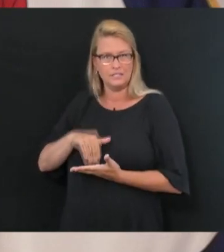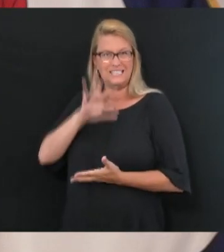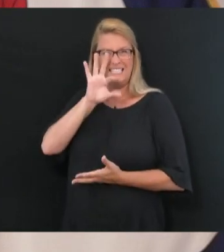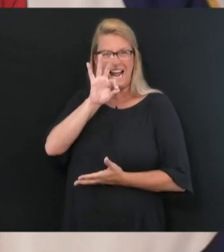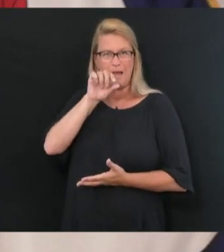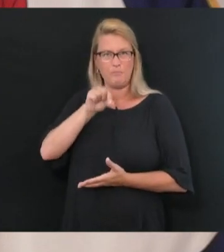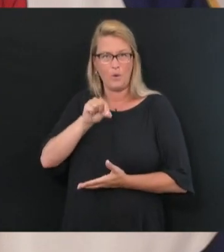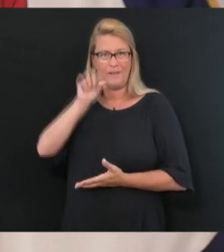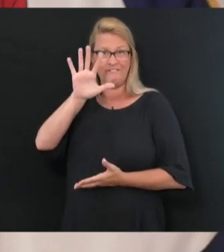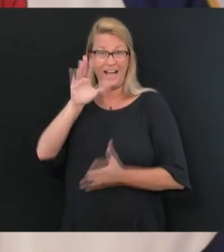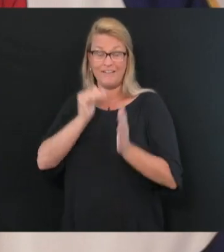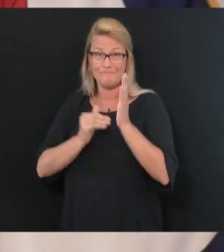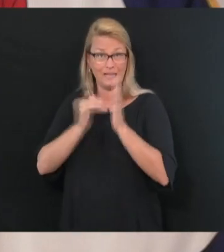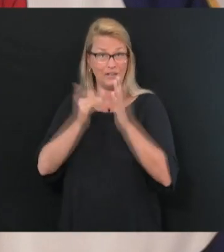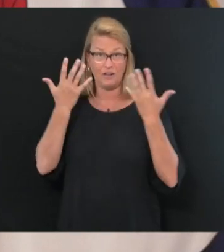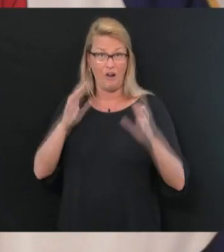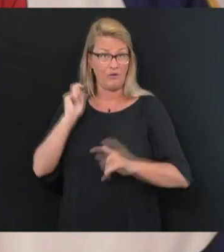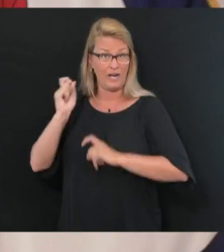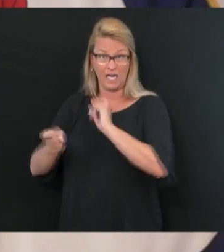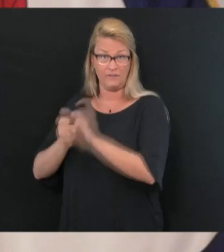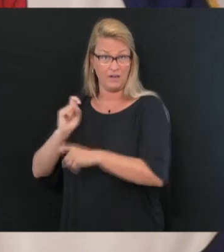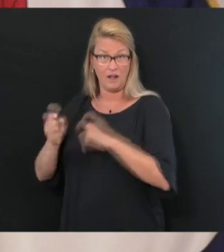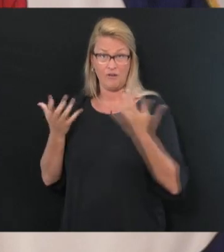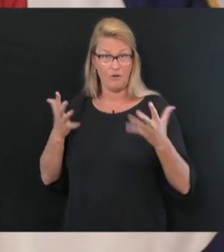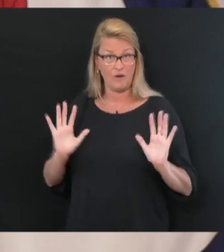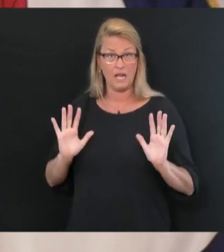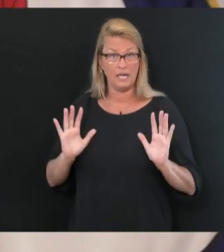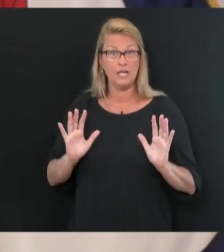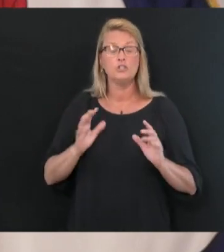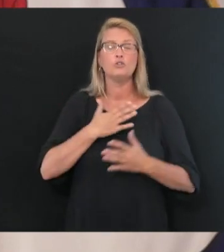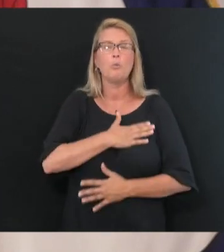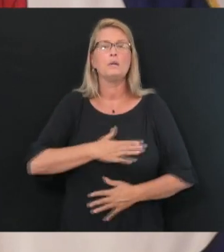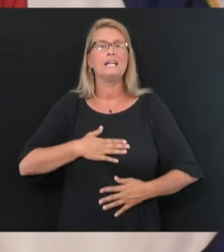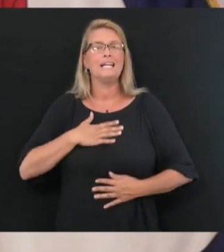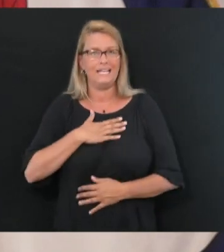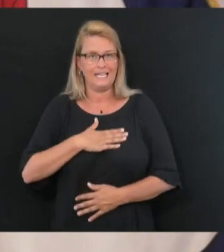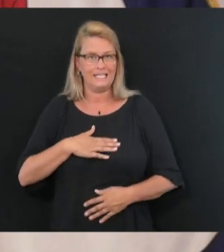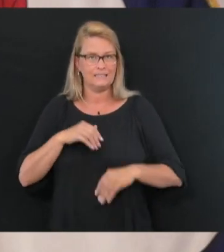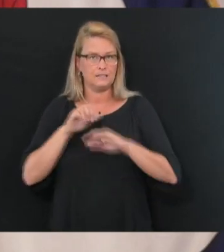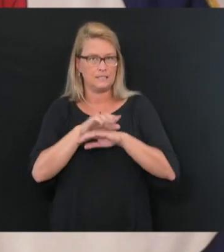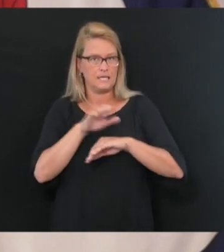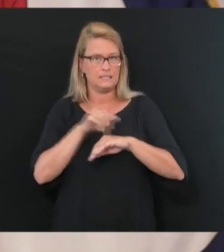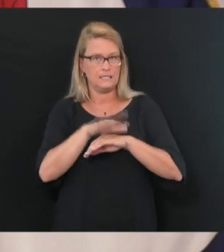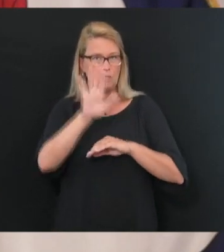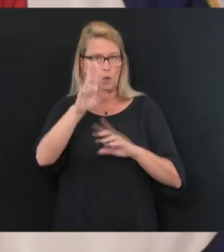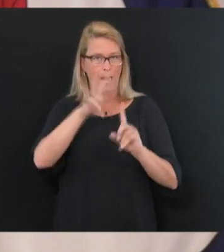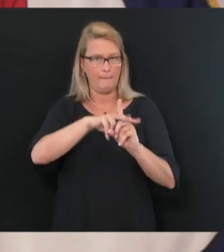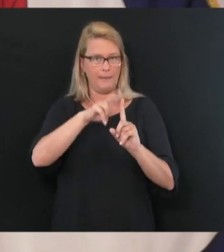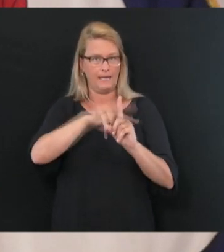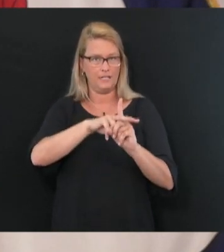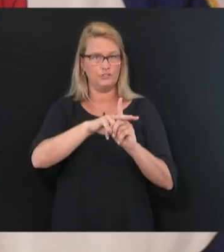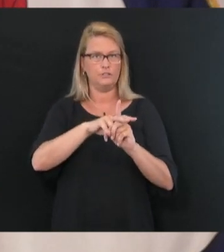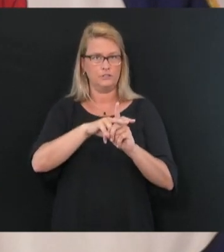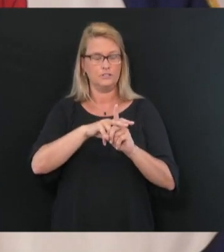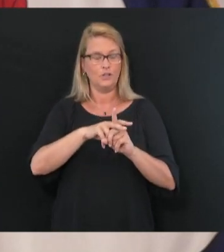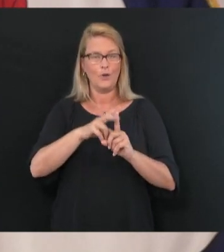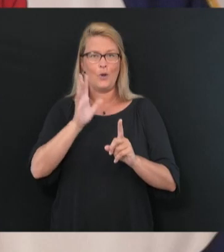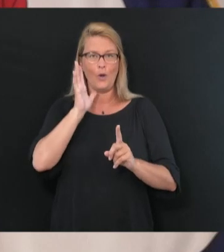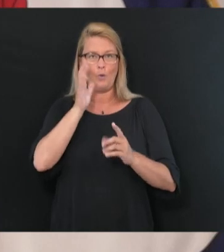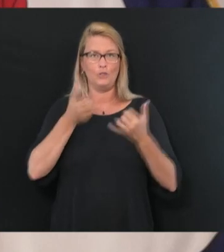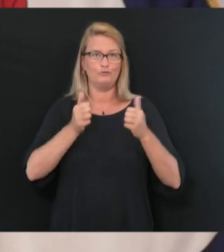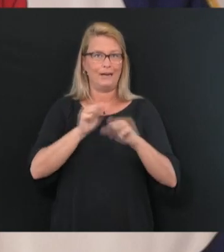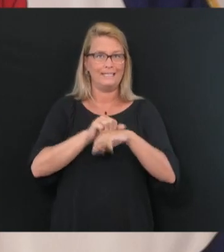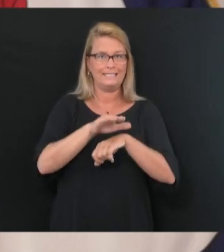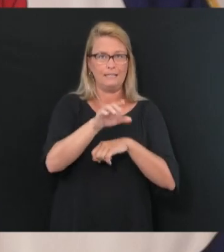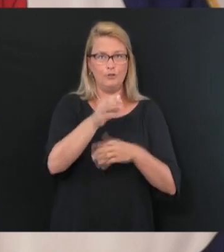million that has been awarded so far. Just please continue to send your applications in and work with us so we can get you those